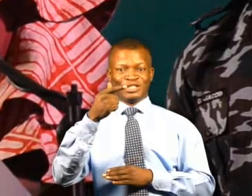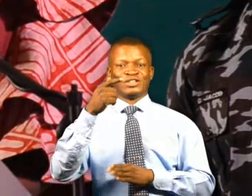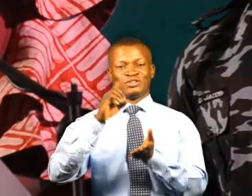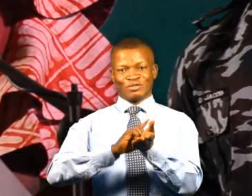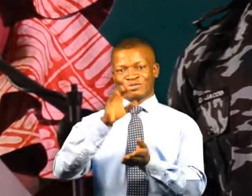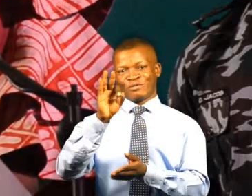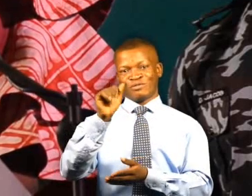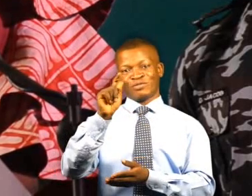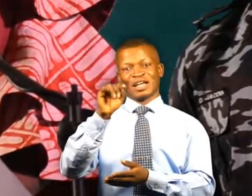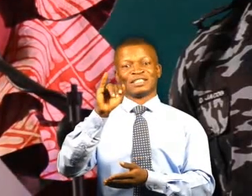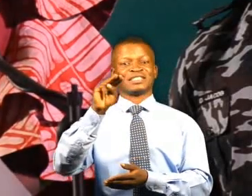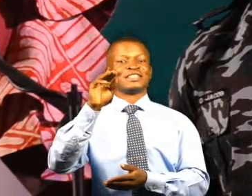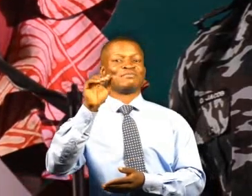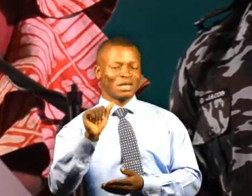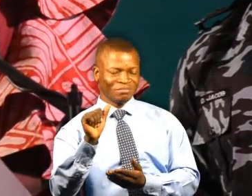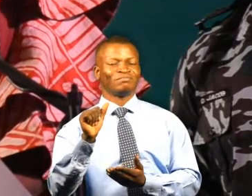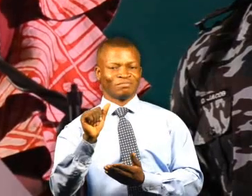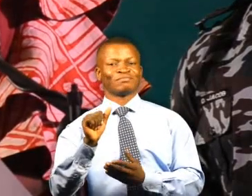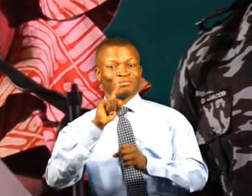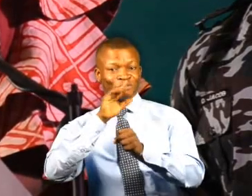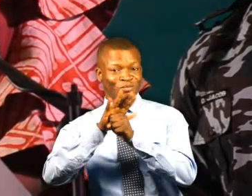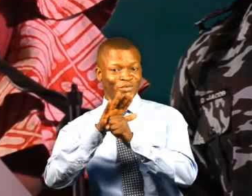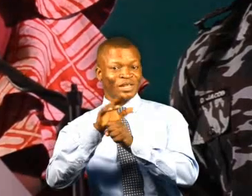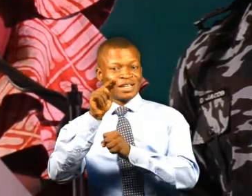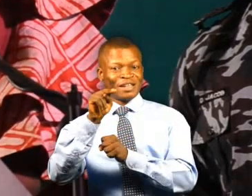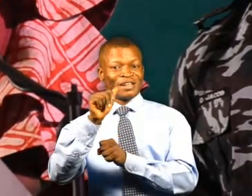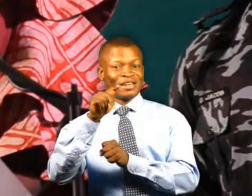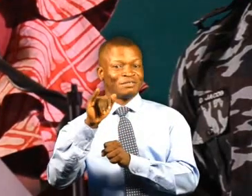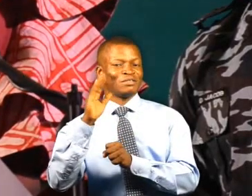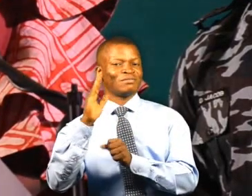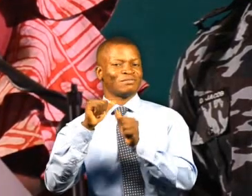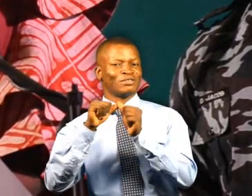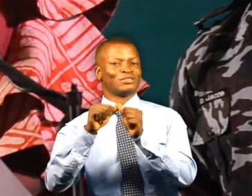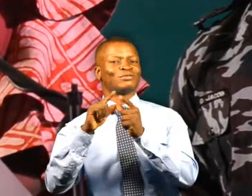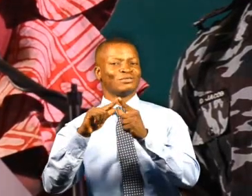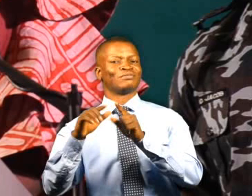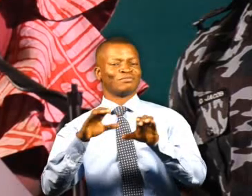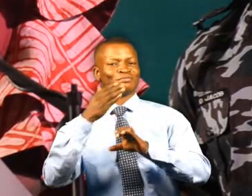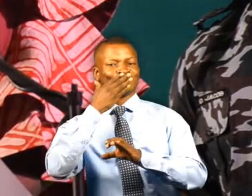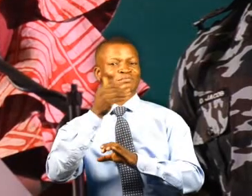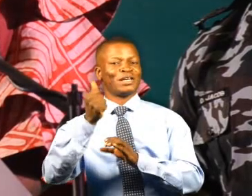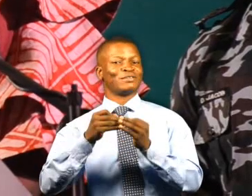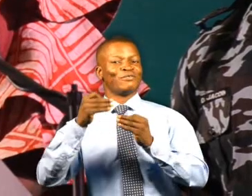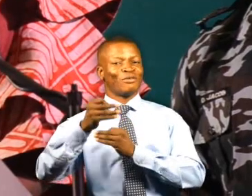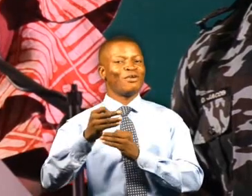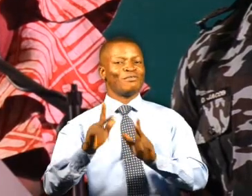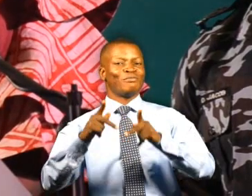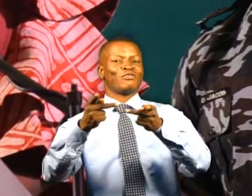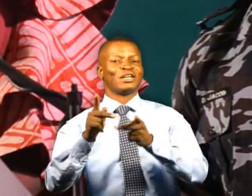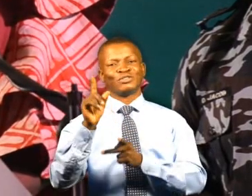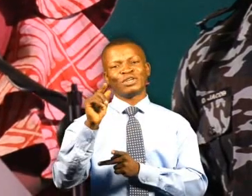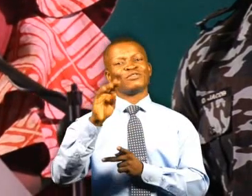of the agency, Dr. Fatima Waziri Azi, assured that NAPTIP would continue to put its best foot forward